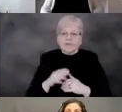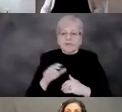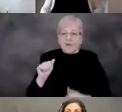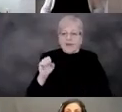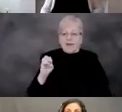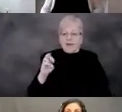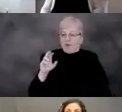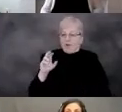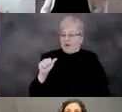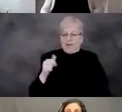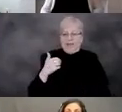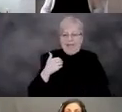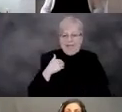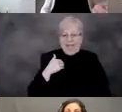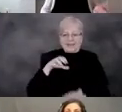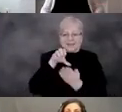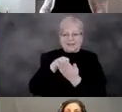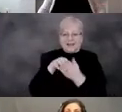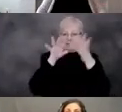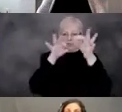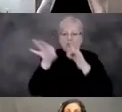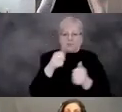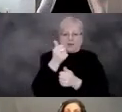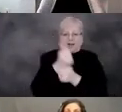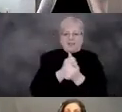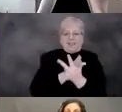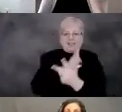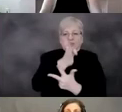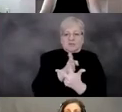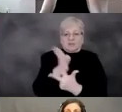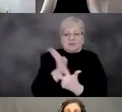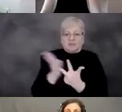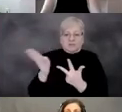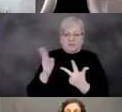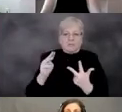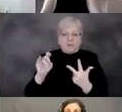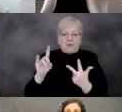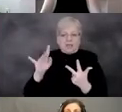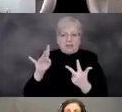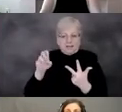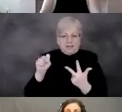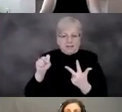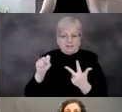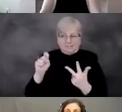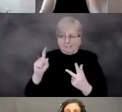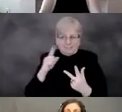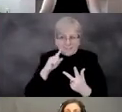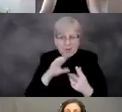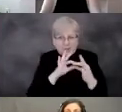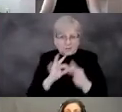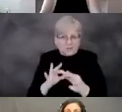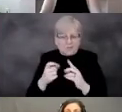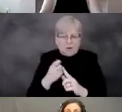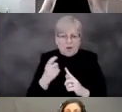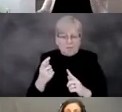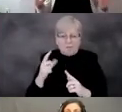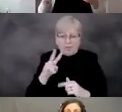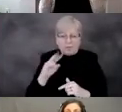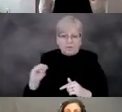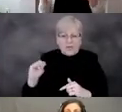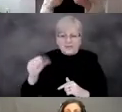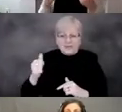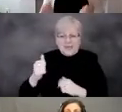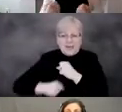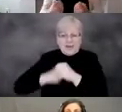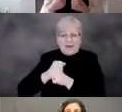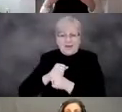descriptions of those modalities, as I said, since the 2010 reforms. And we hope that those who attend a roundtable really